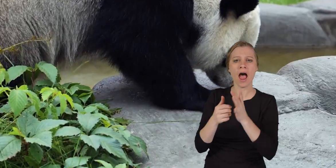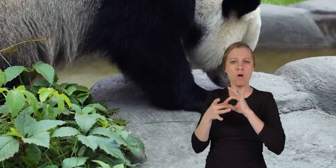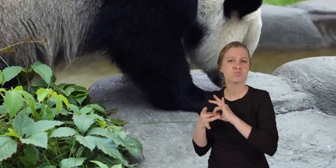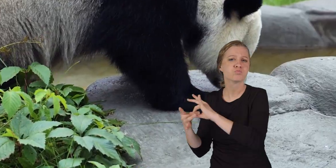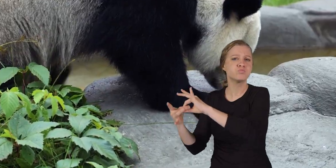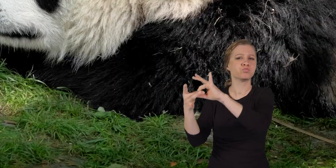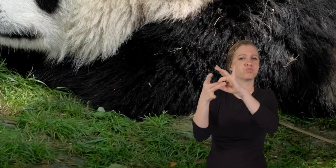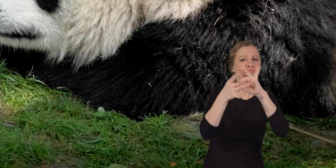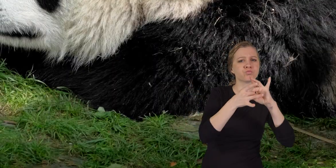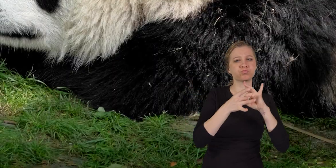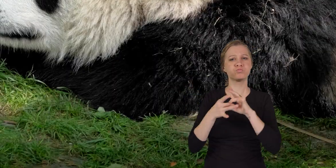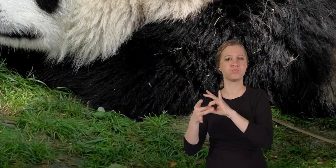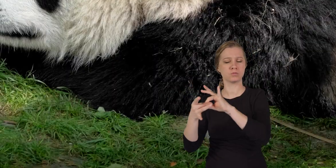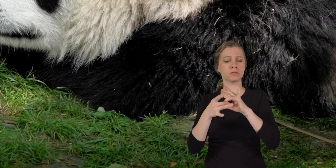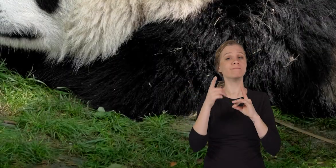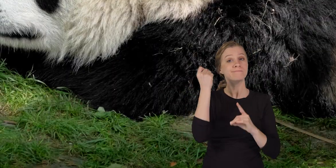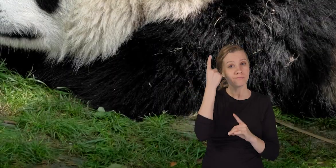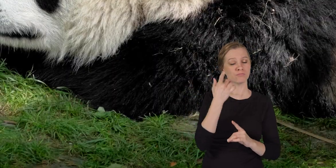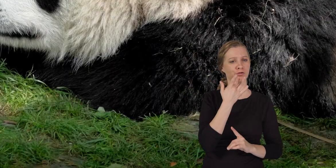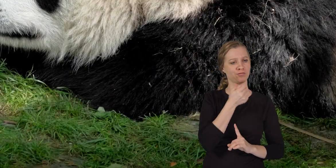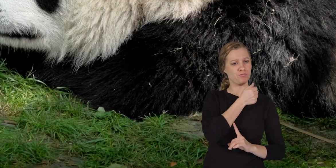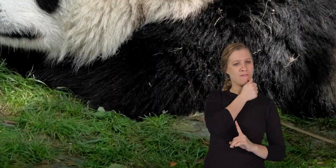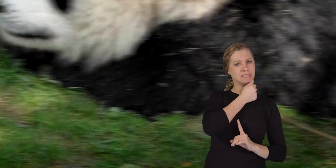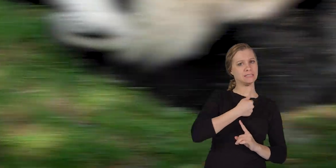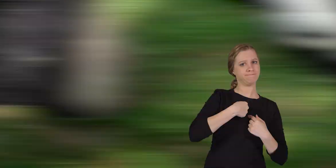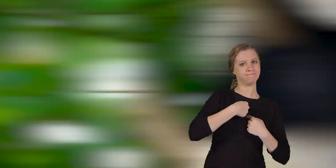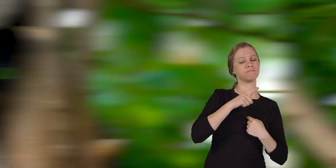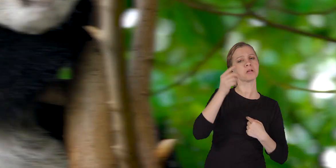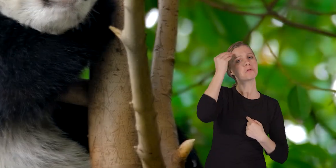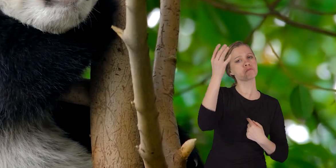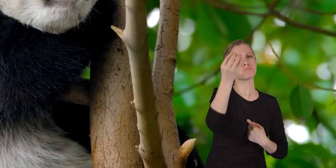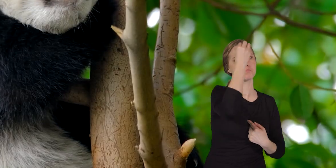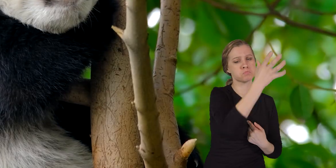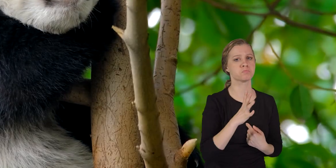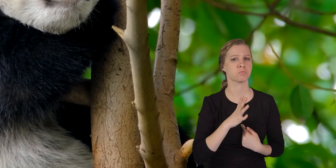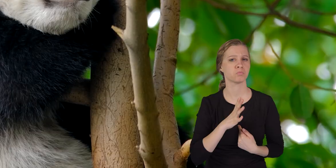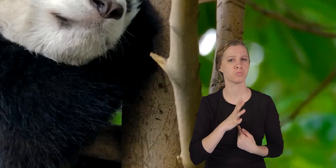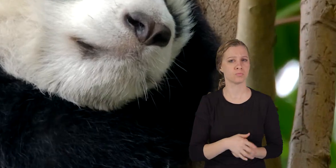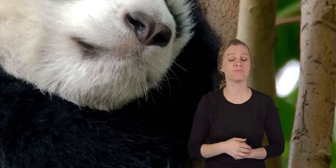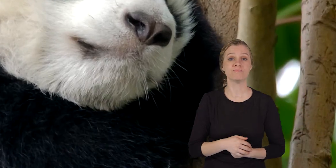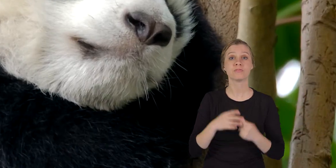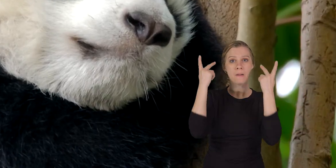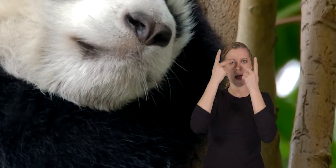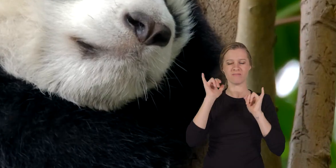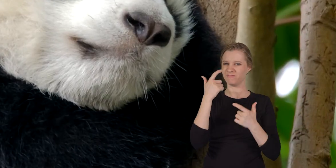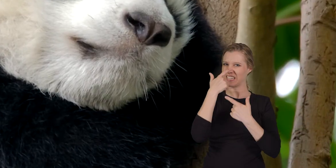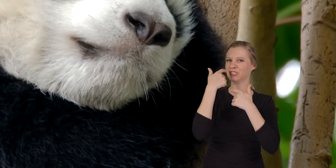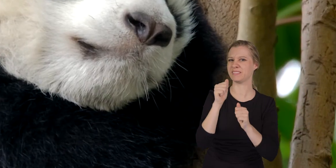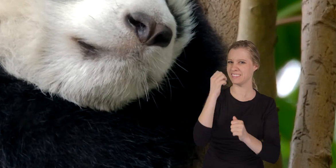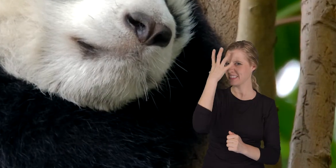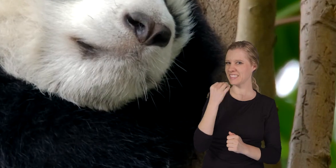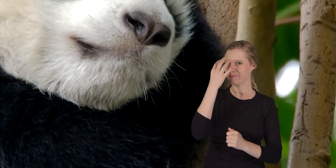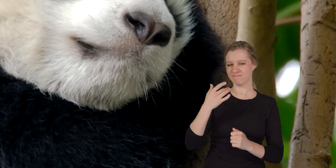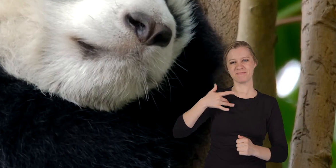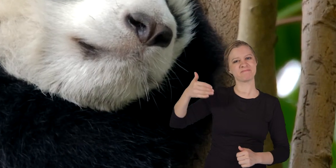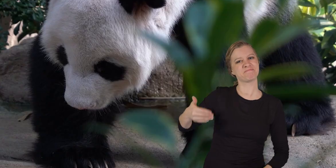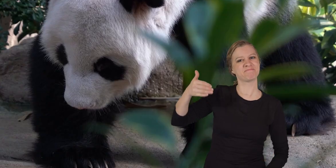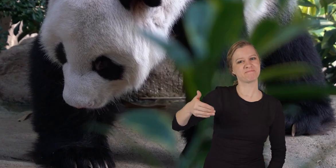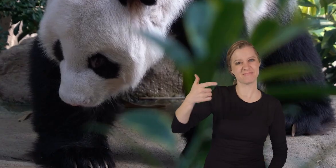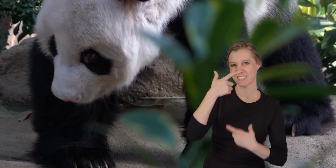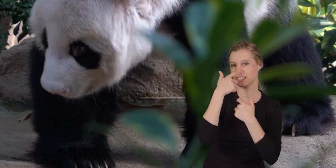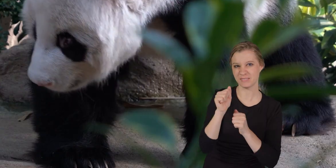stay connected even though they prefer their privacy. Pandas also have interesting sleeping habits.